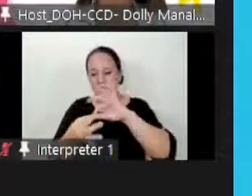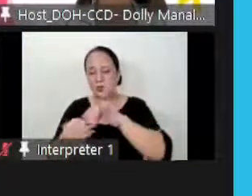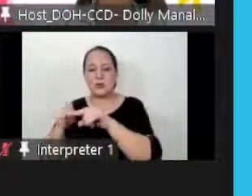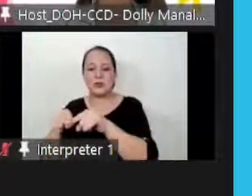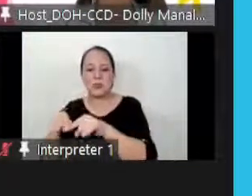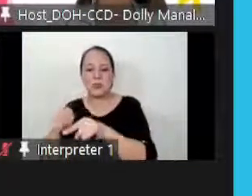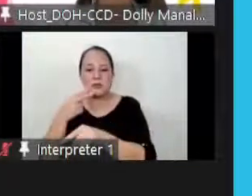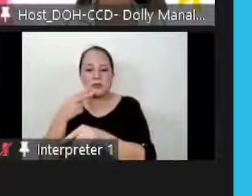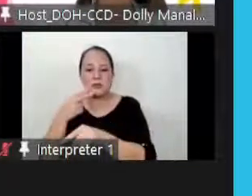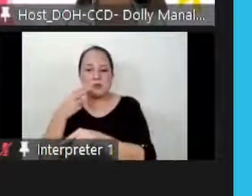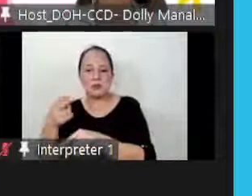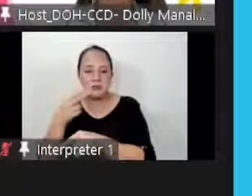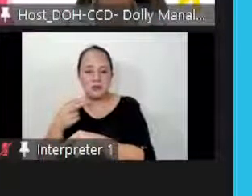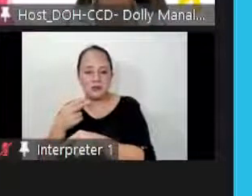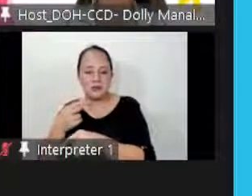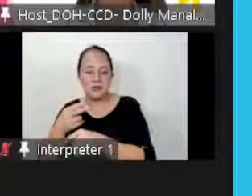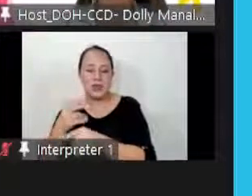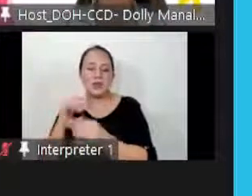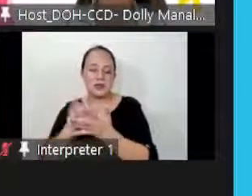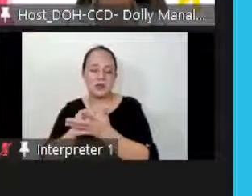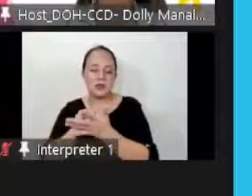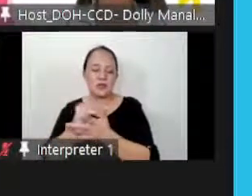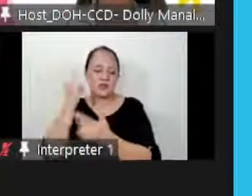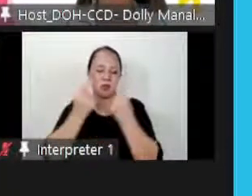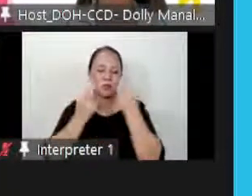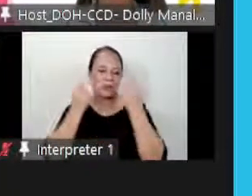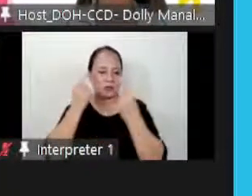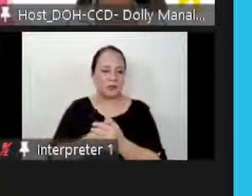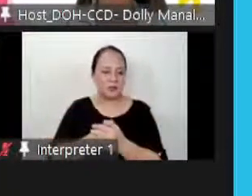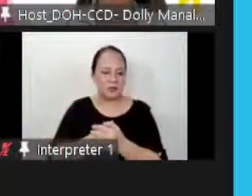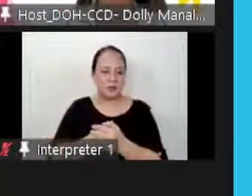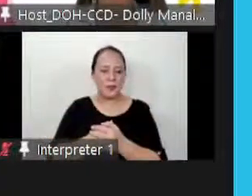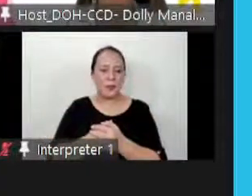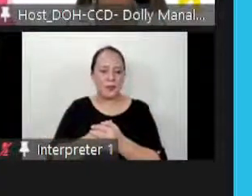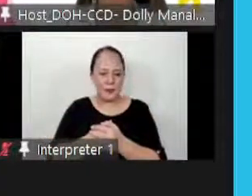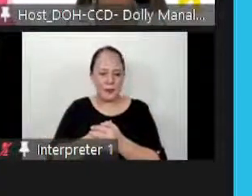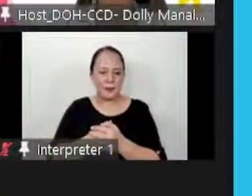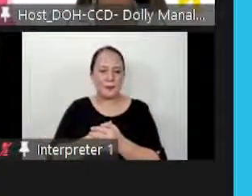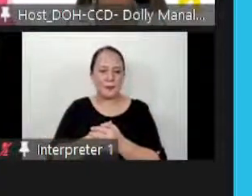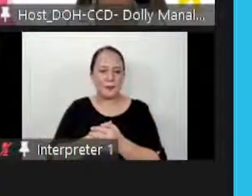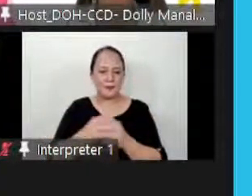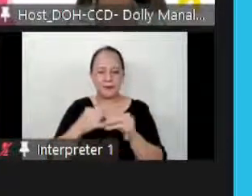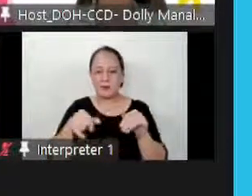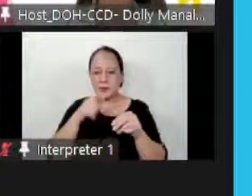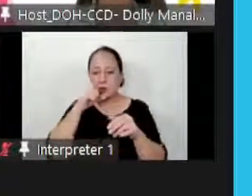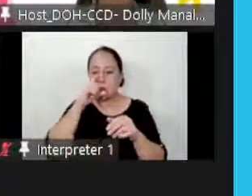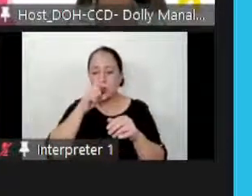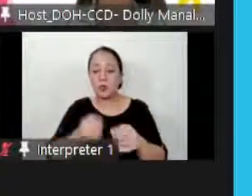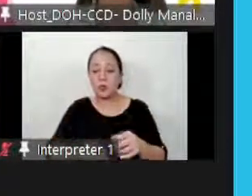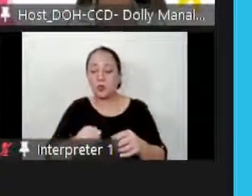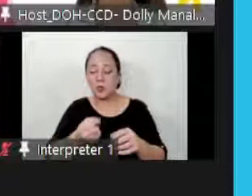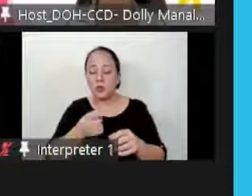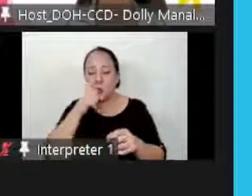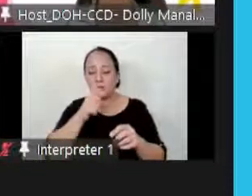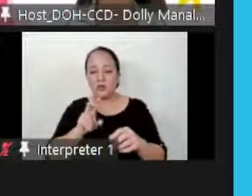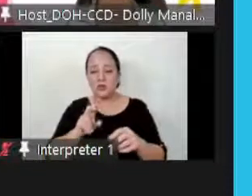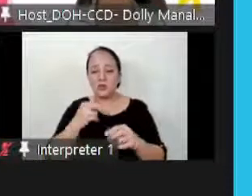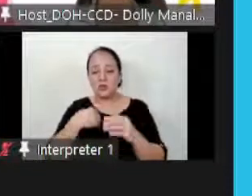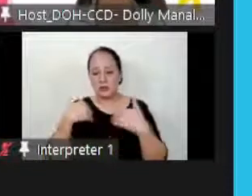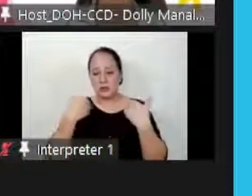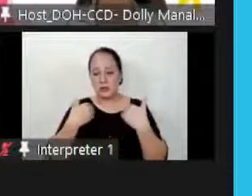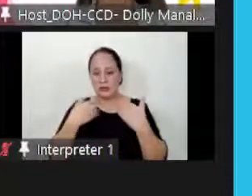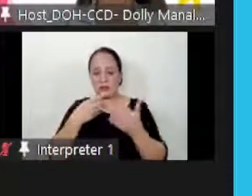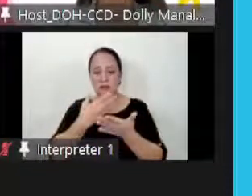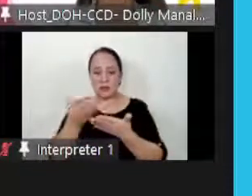concern. Restricting age sales, prohibiting minor use, and policing